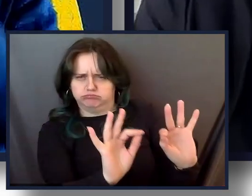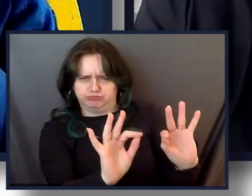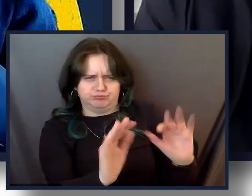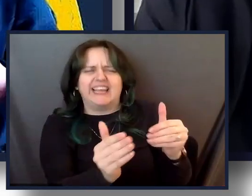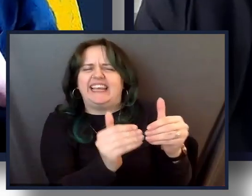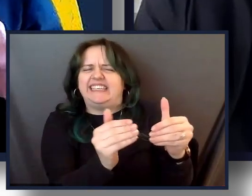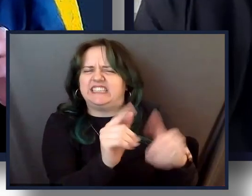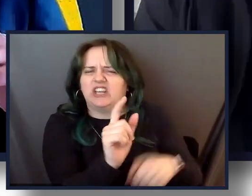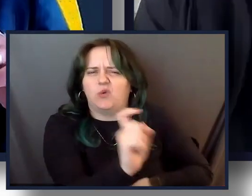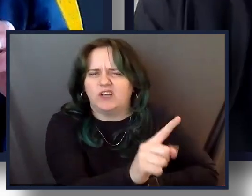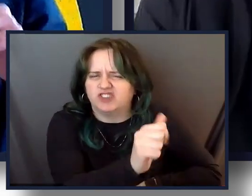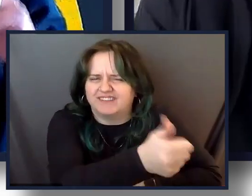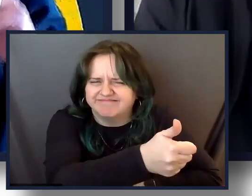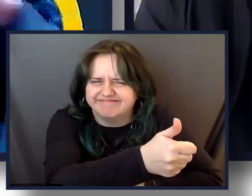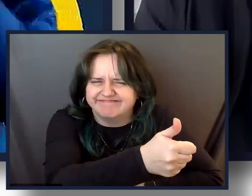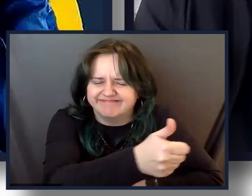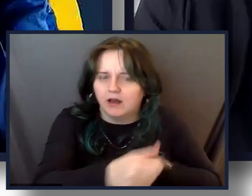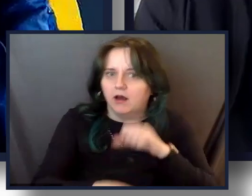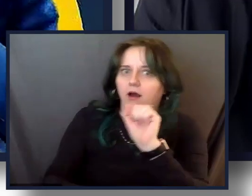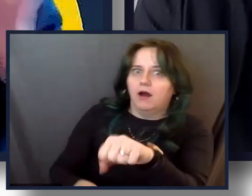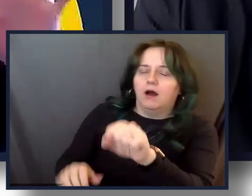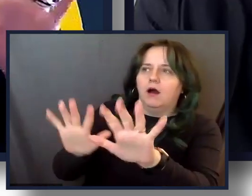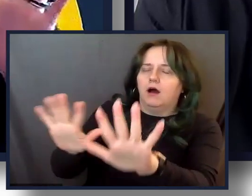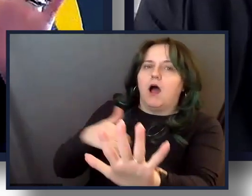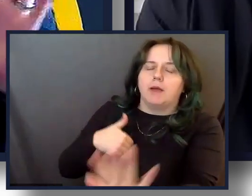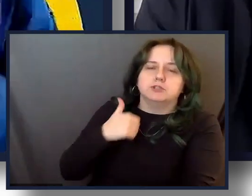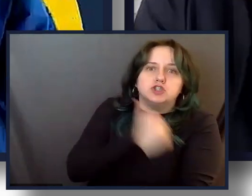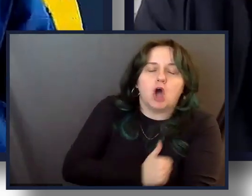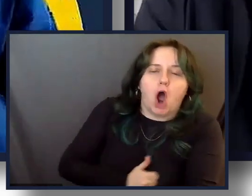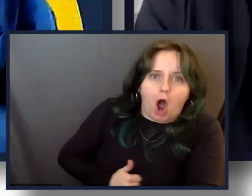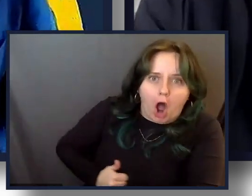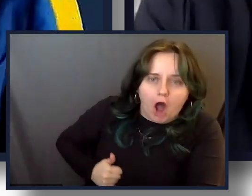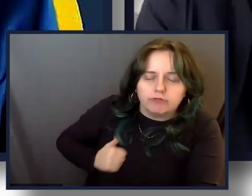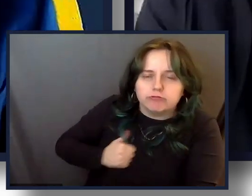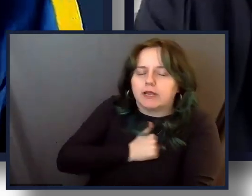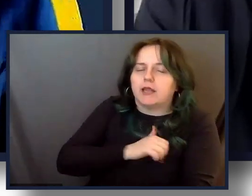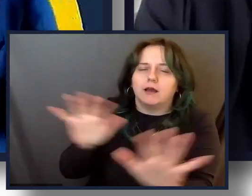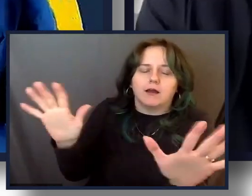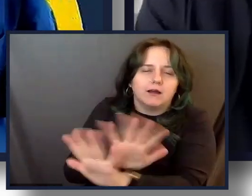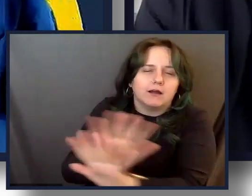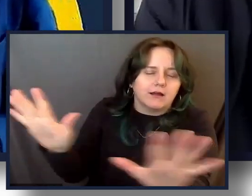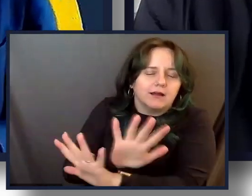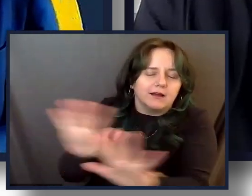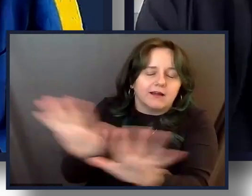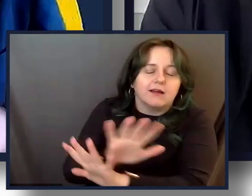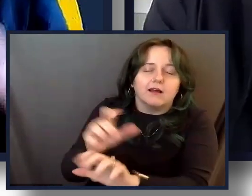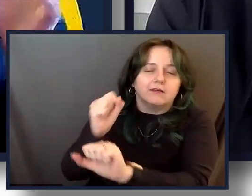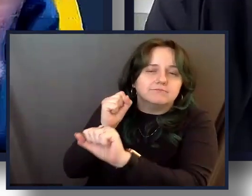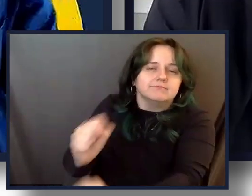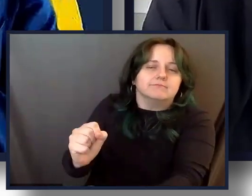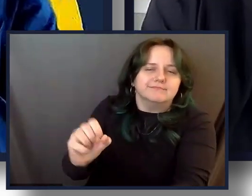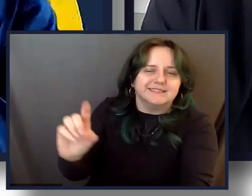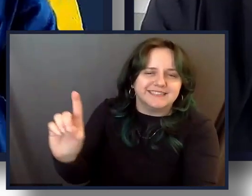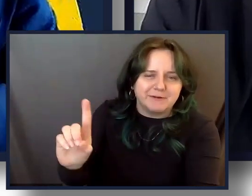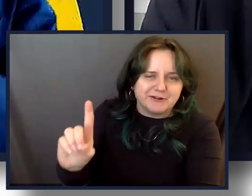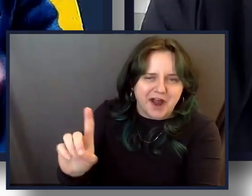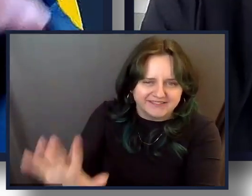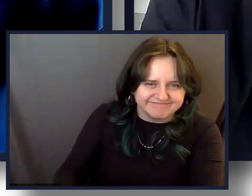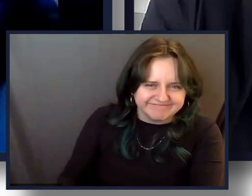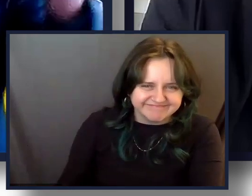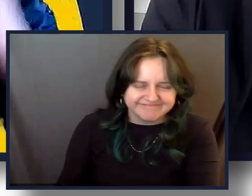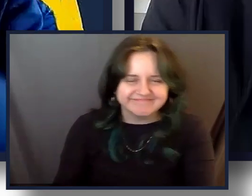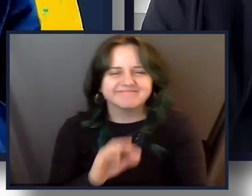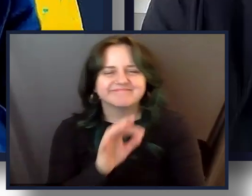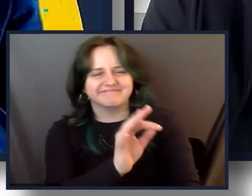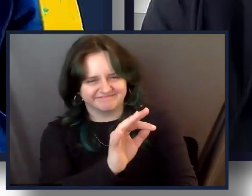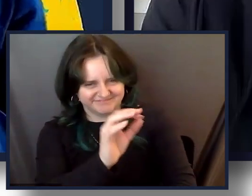a I'm so sorry. Yeah, no, that is absolutely untrue. They vote solidly Democrat. Absolutely.